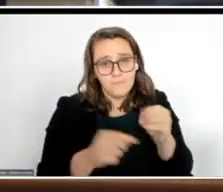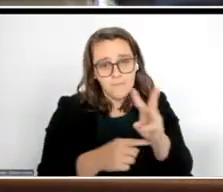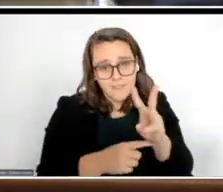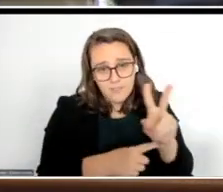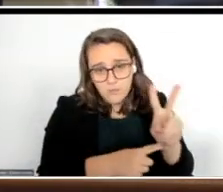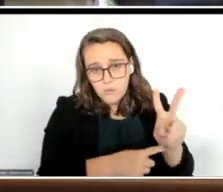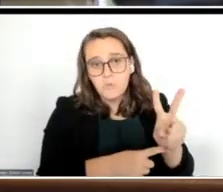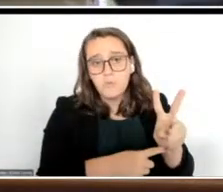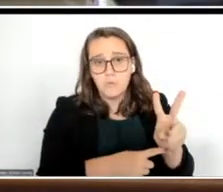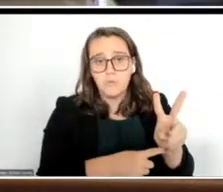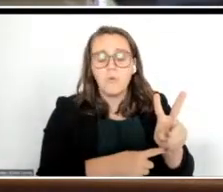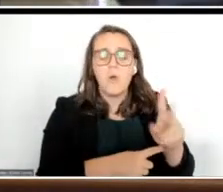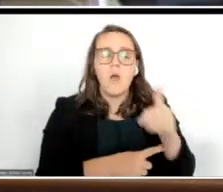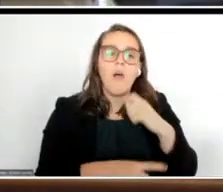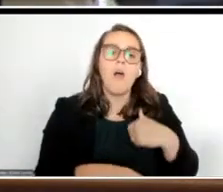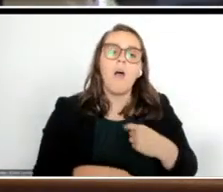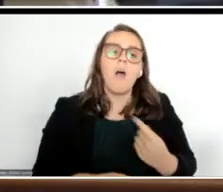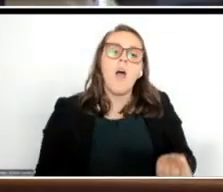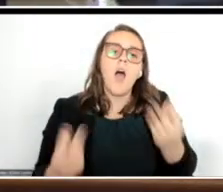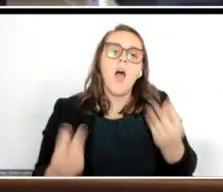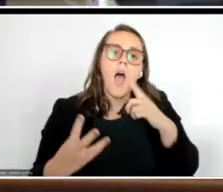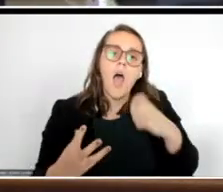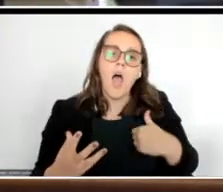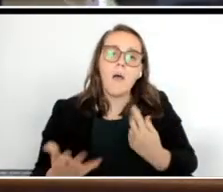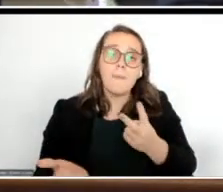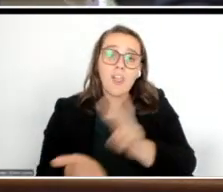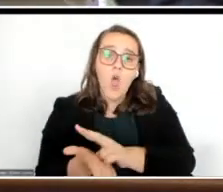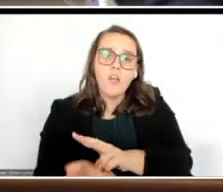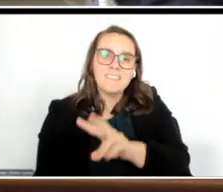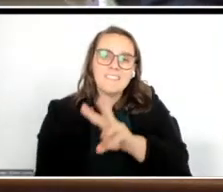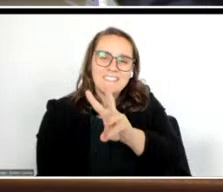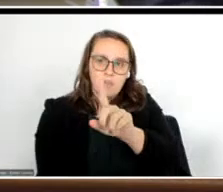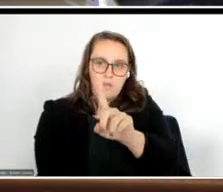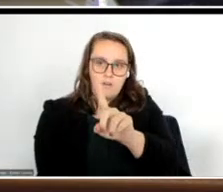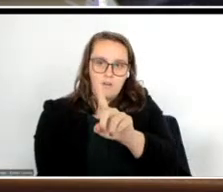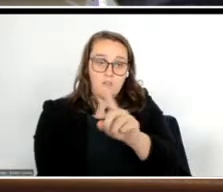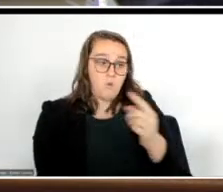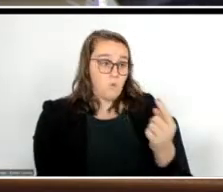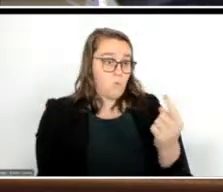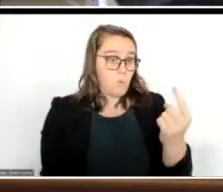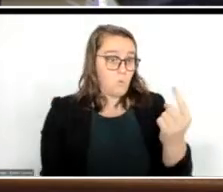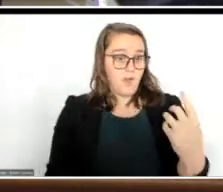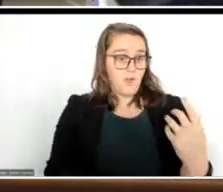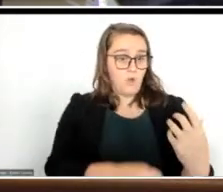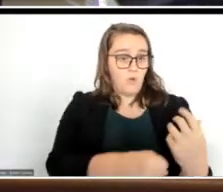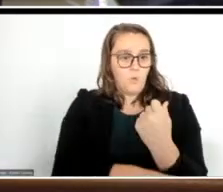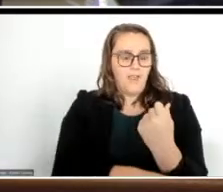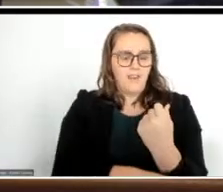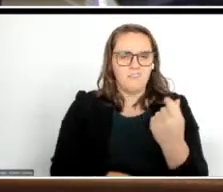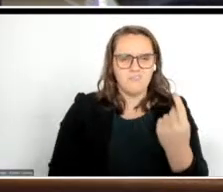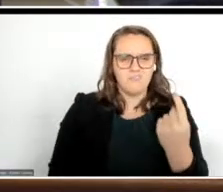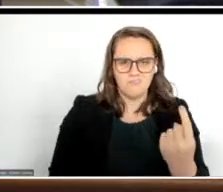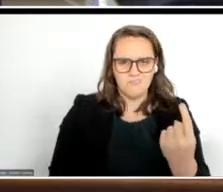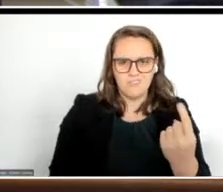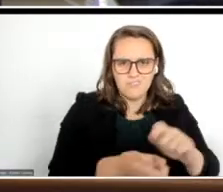losses and only a single victory, which did not affect the outcome for any candidate. The claims were not supported by any